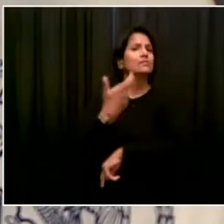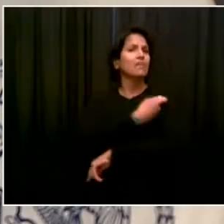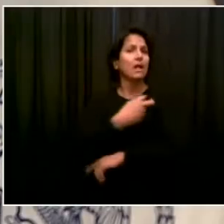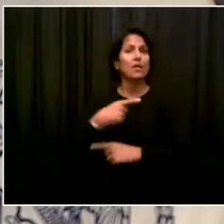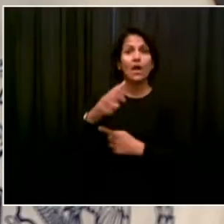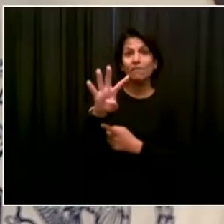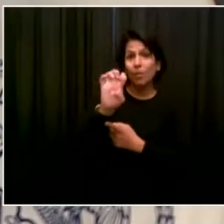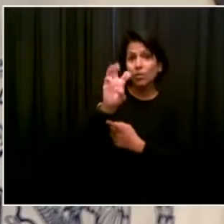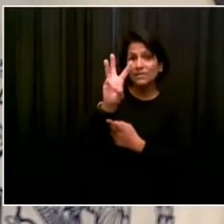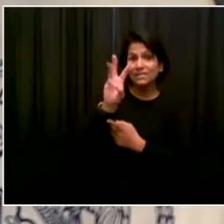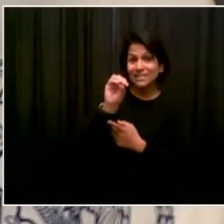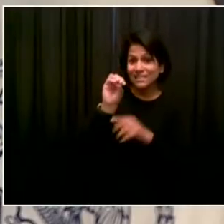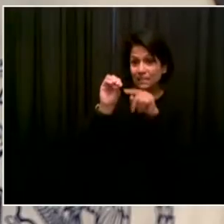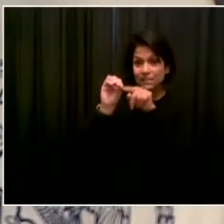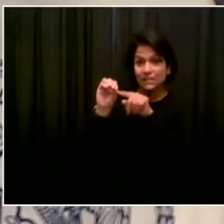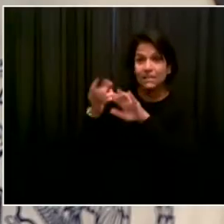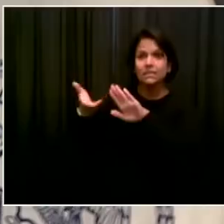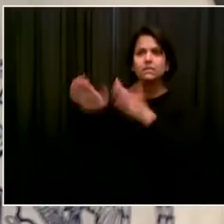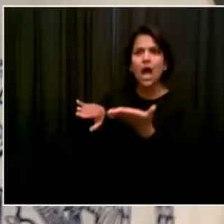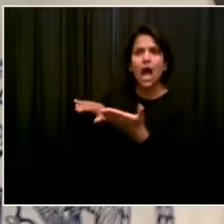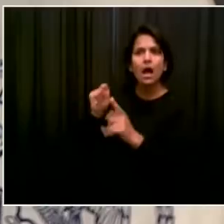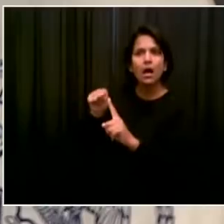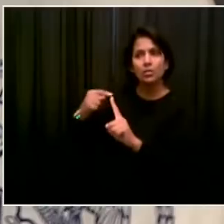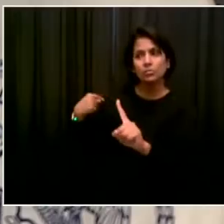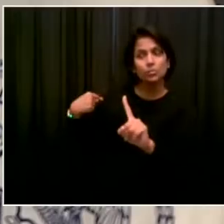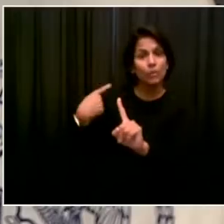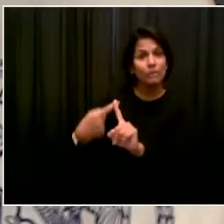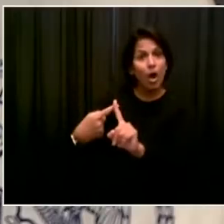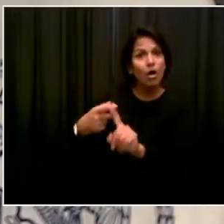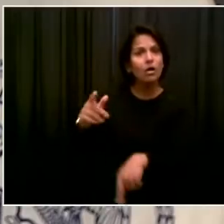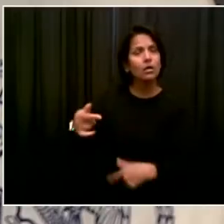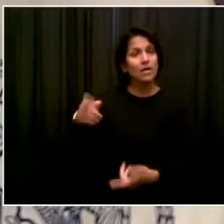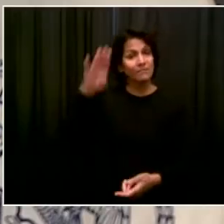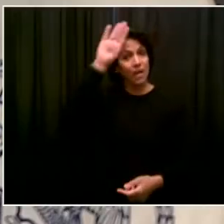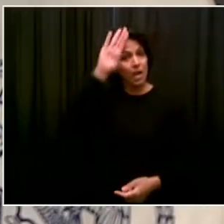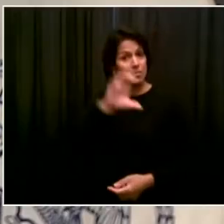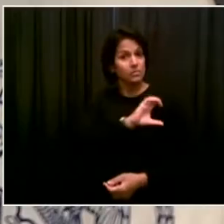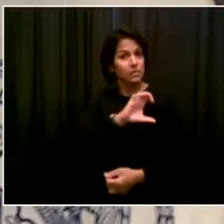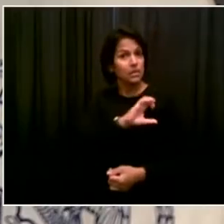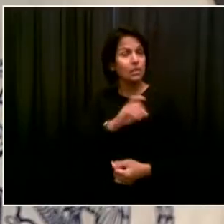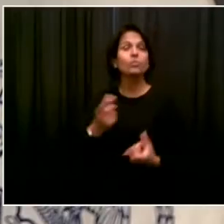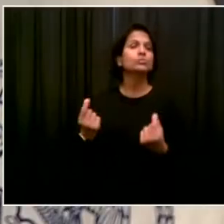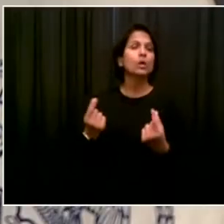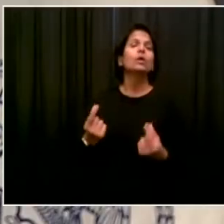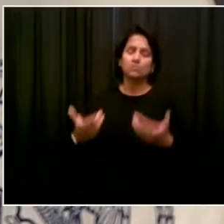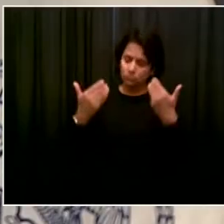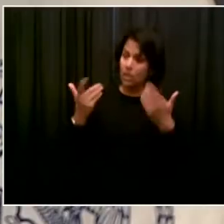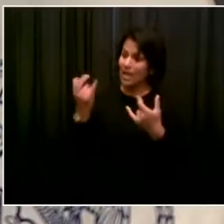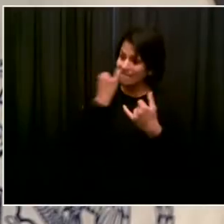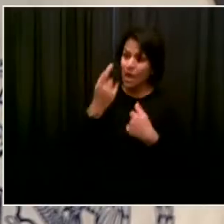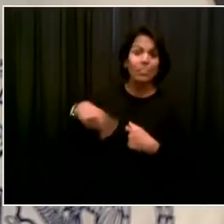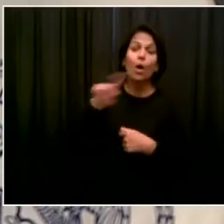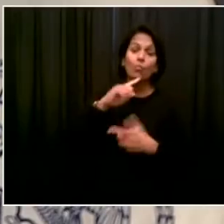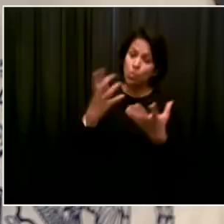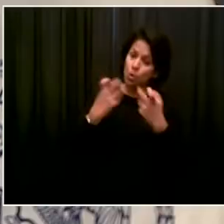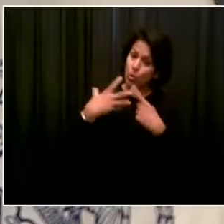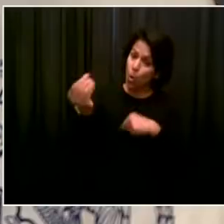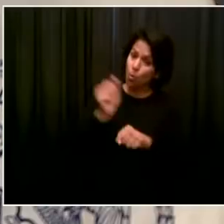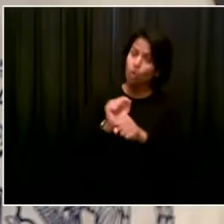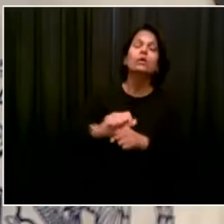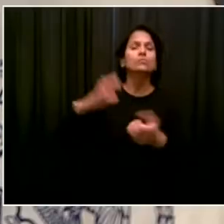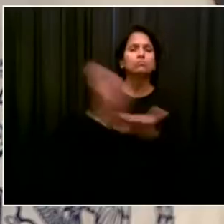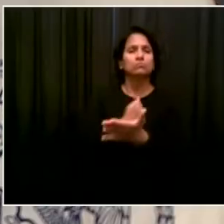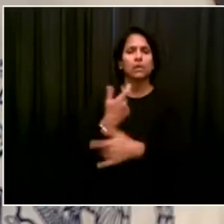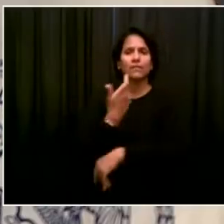us. We've got to fight that killer. We've got to fight COVID with everything we've got. So I want to